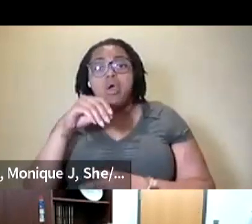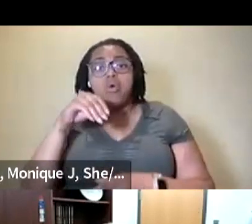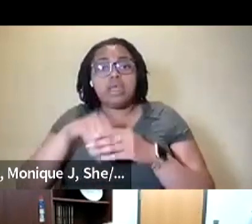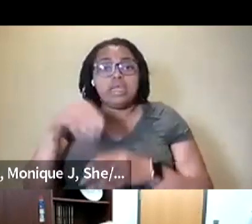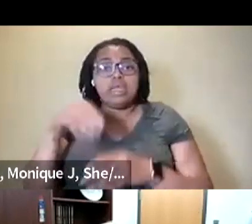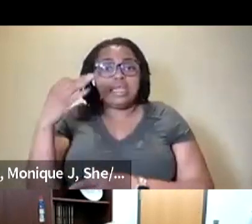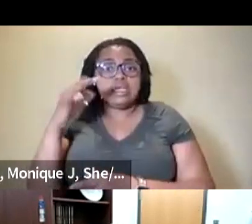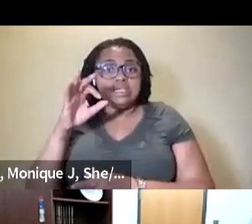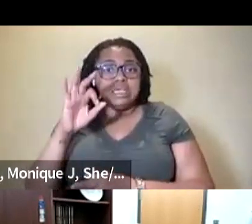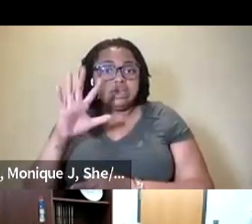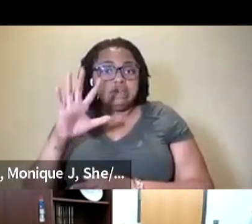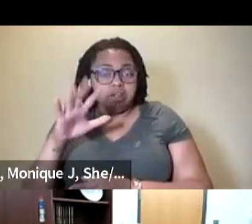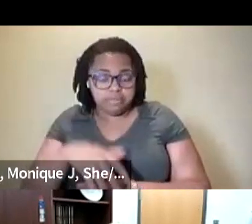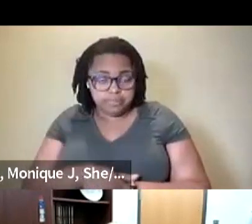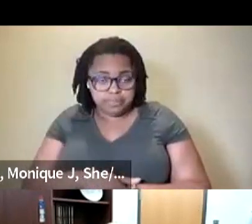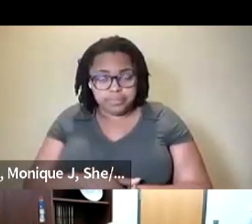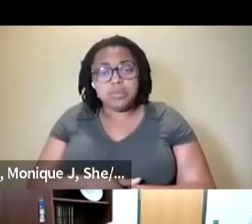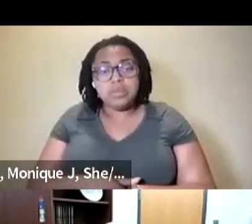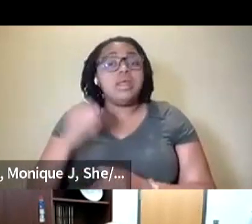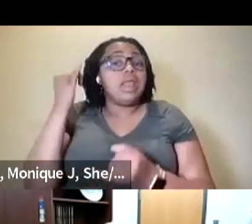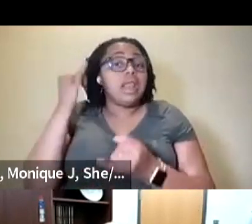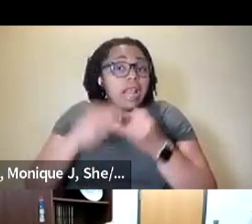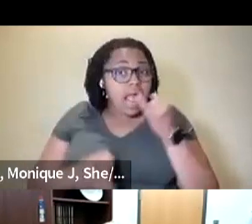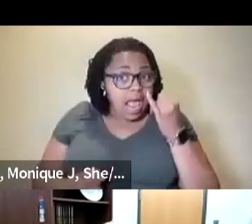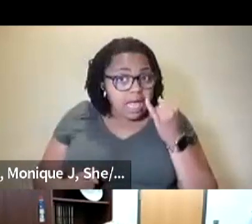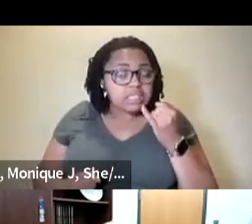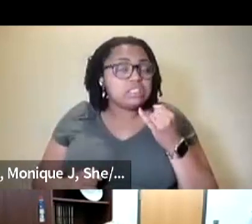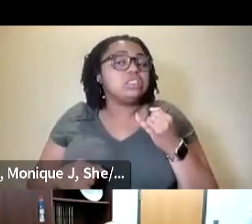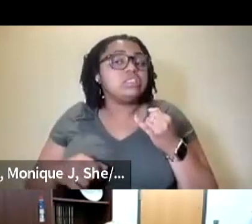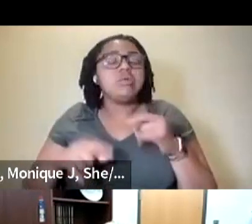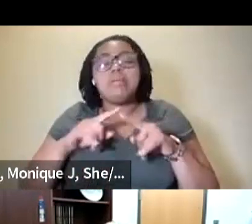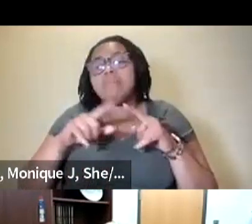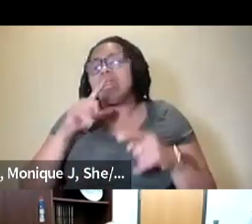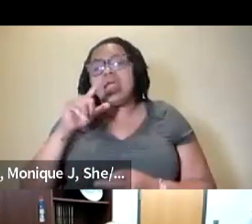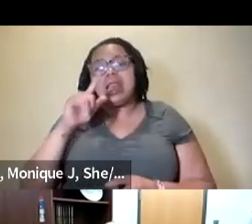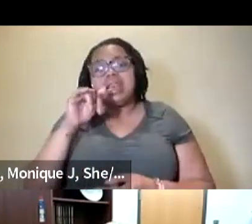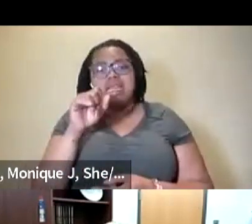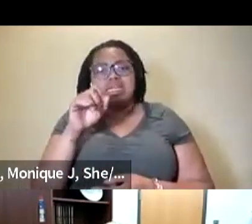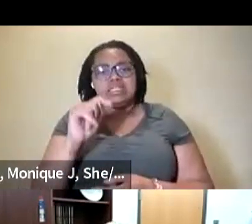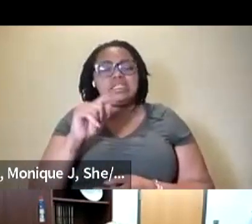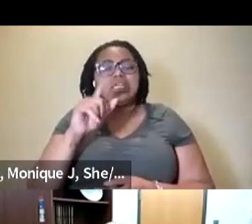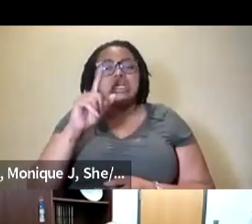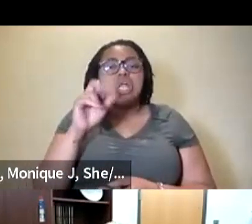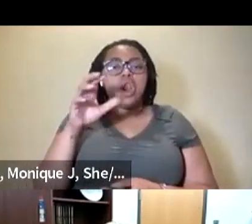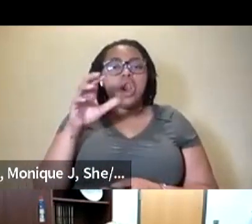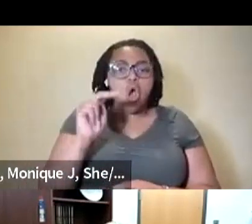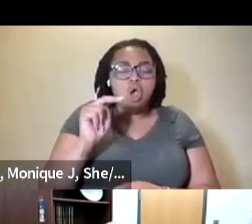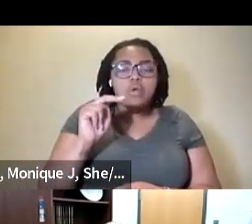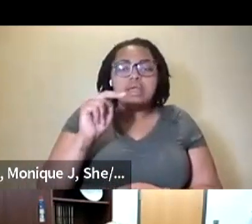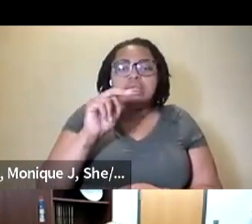1995. Last but not least is Lauren Ziegler, and she is the Pellissippi State Coordinator